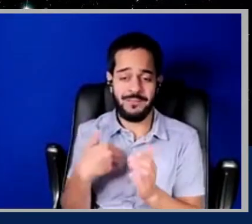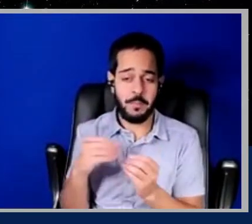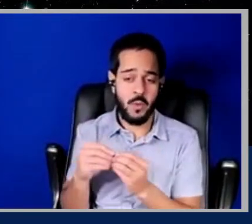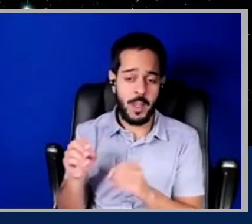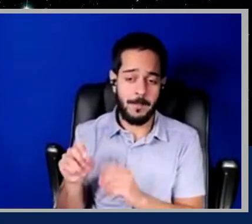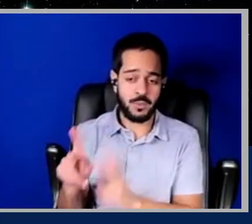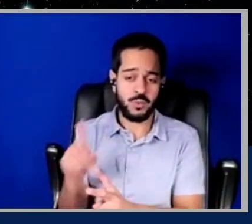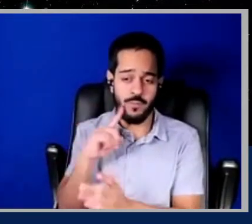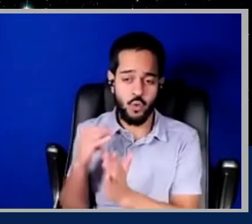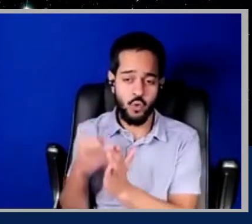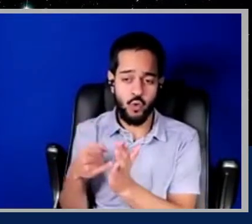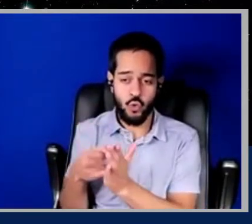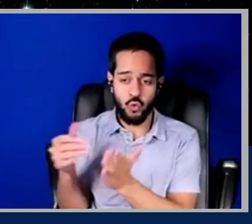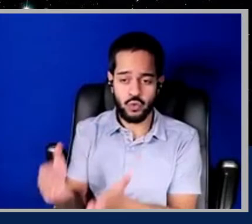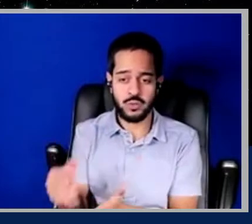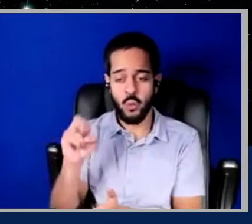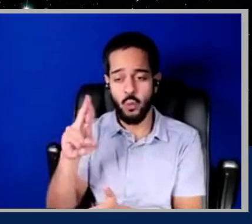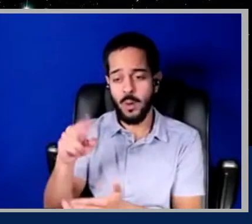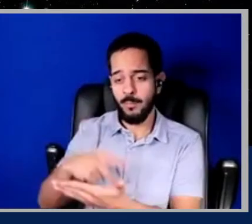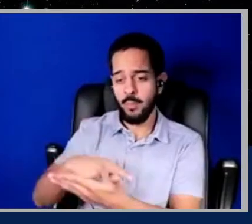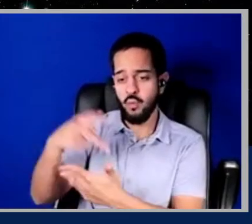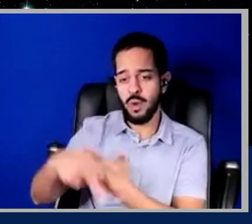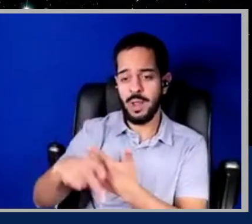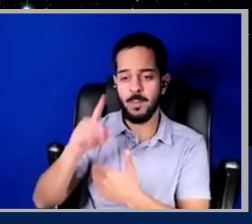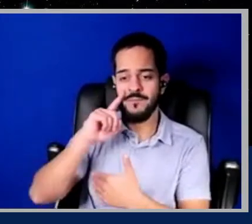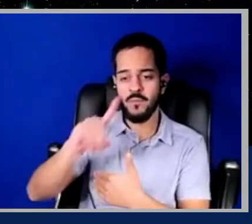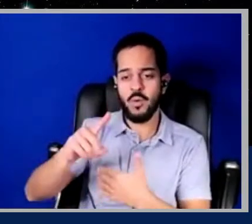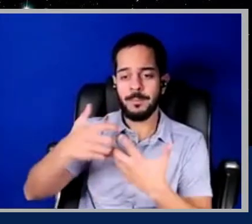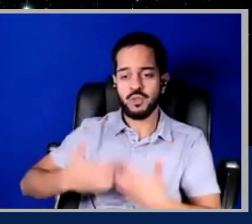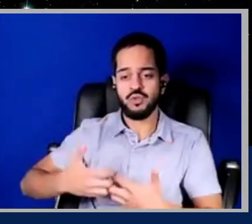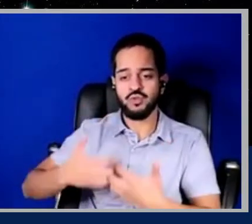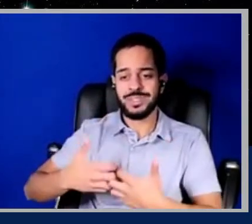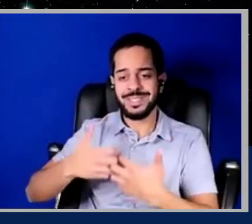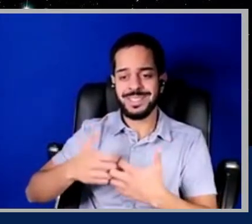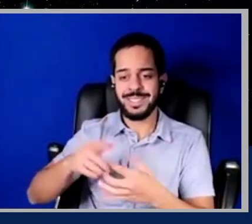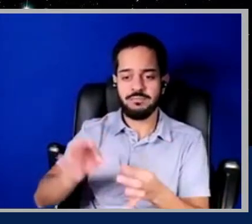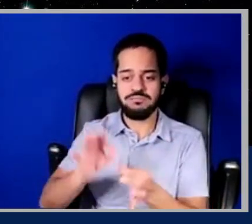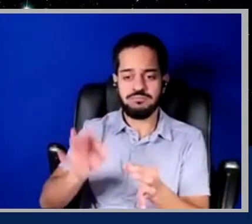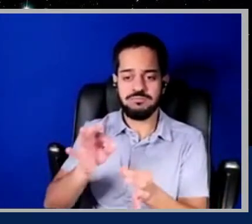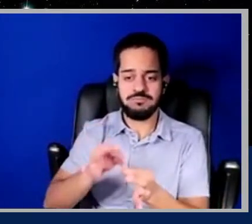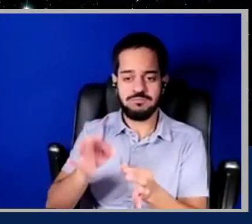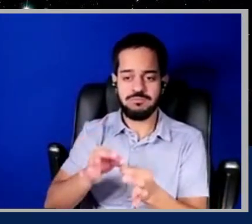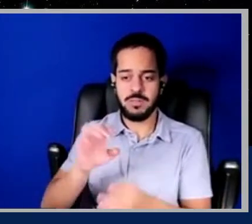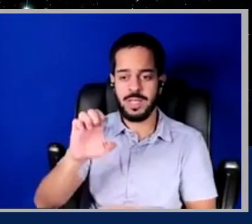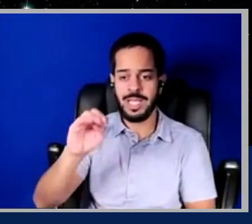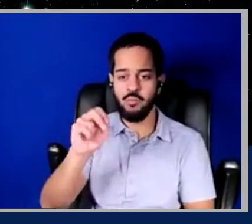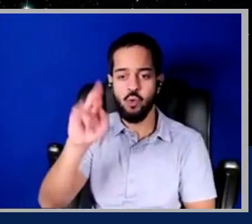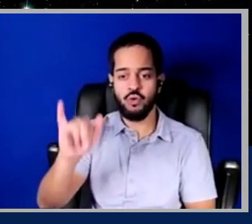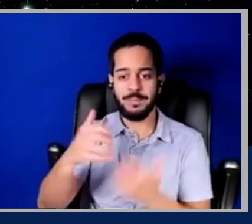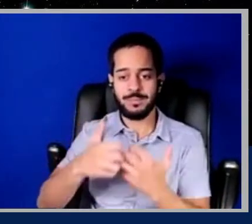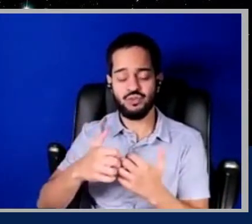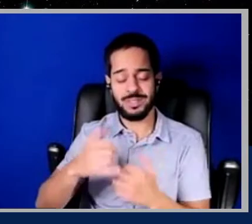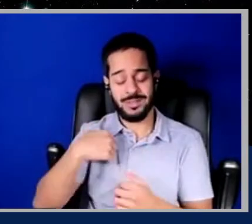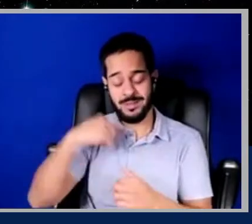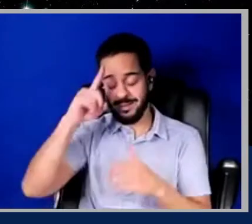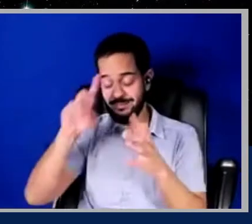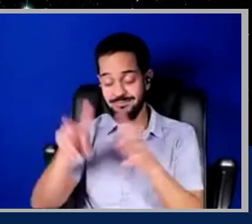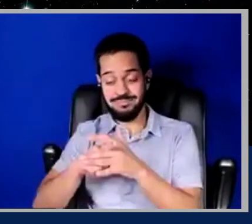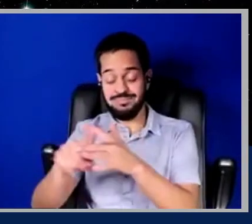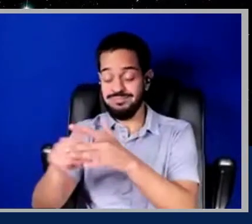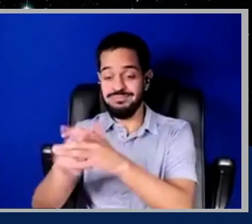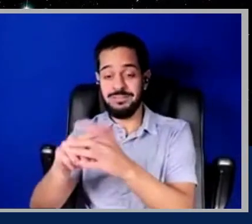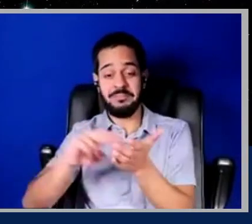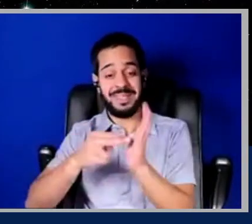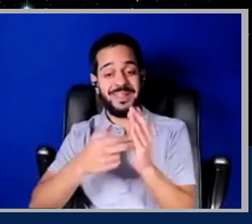maybe you could program an embroidery machine or something to do something like that. Okay, now I have my next project. Thanks, y'all. Well, that would